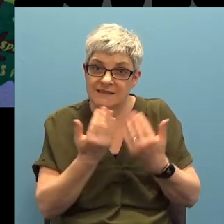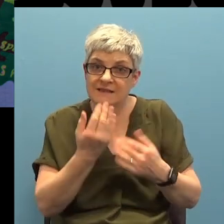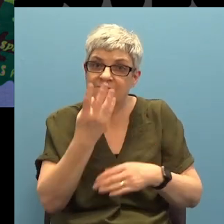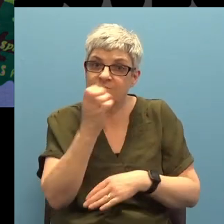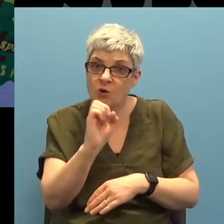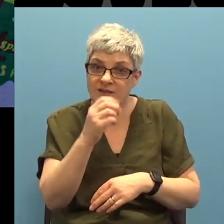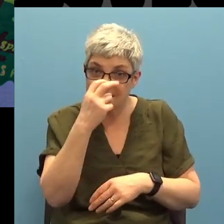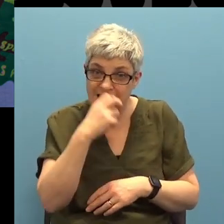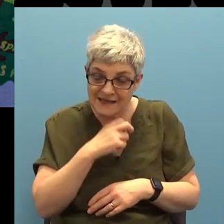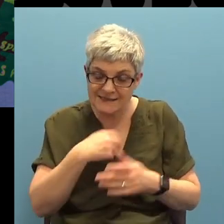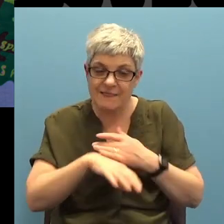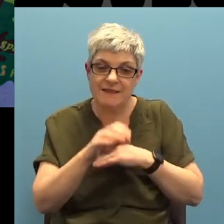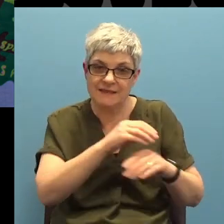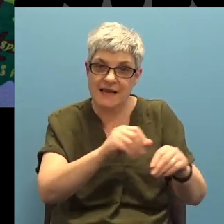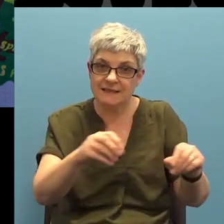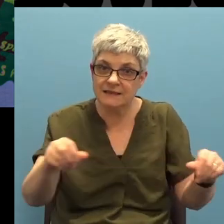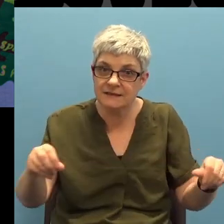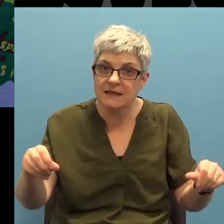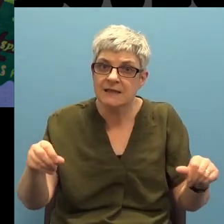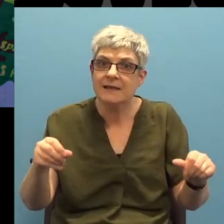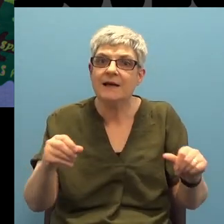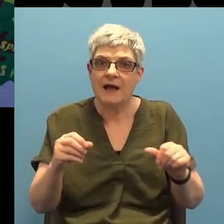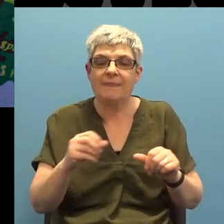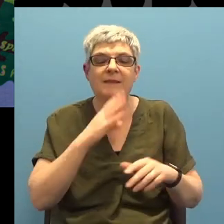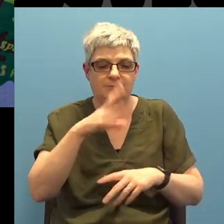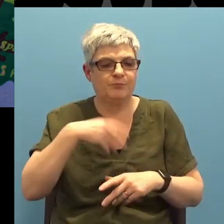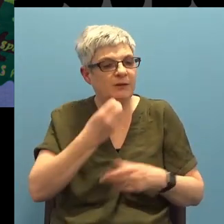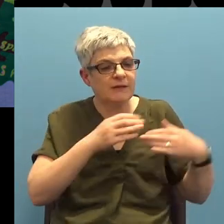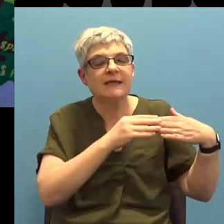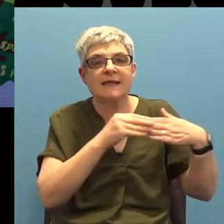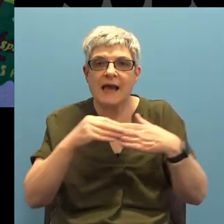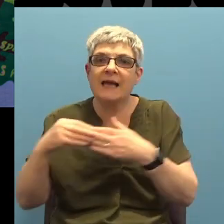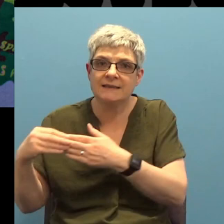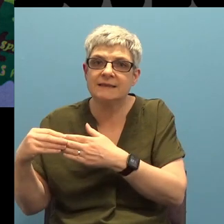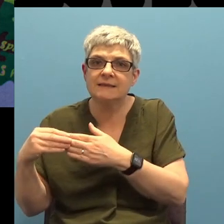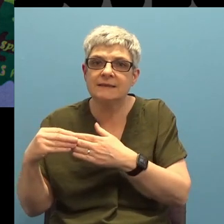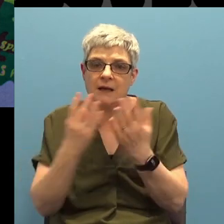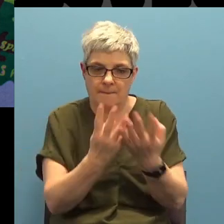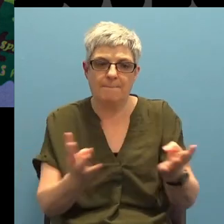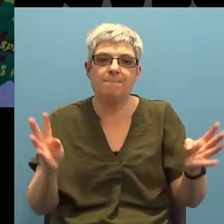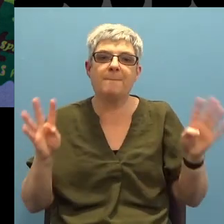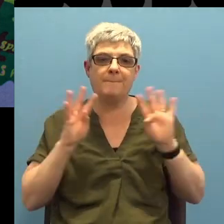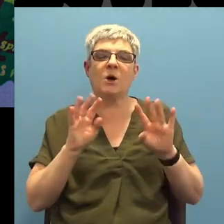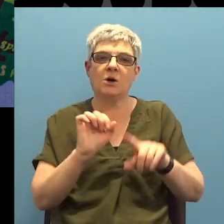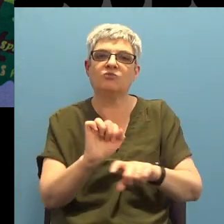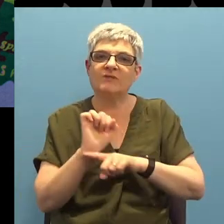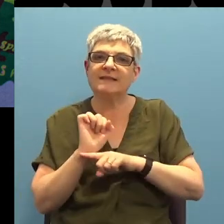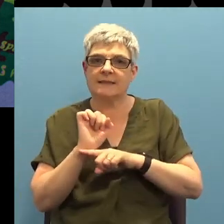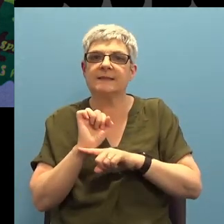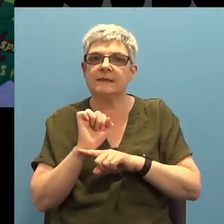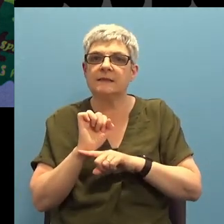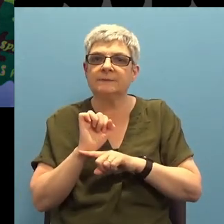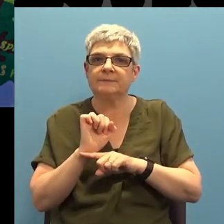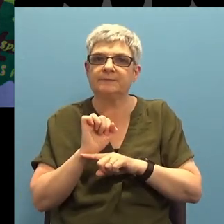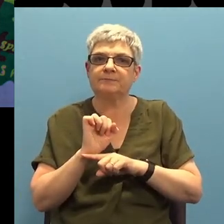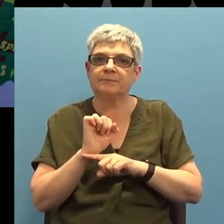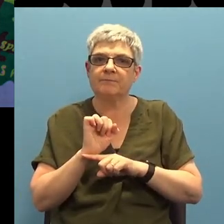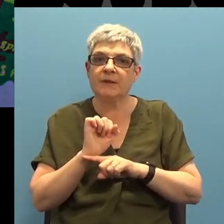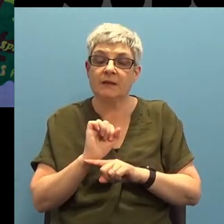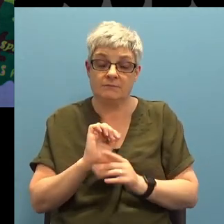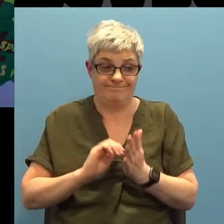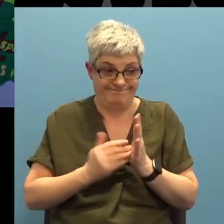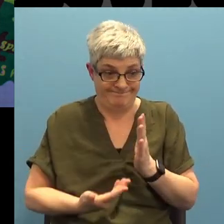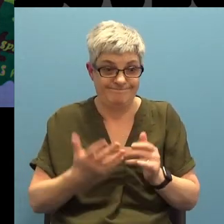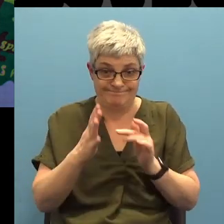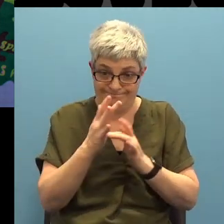desert, and how the Holy Spirit guided him and was his fortress of resistance. And so now